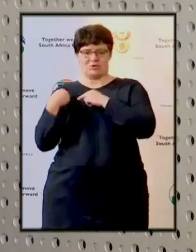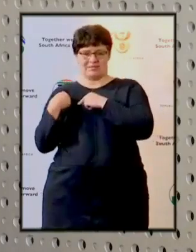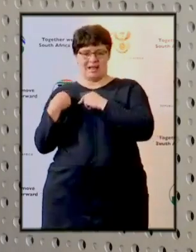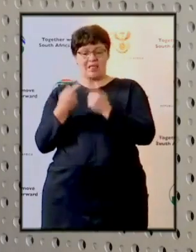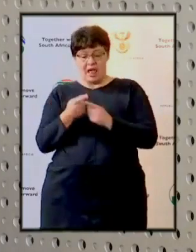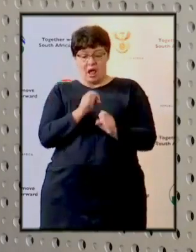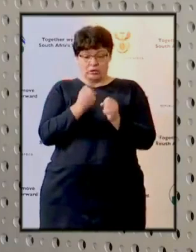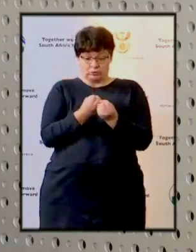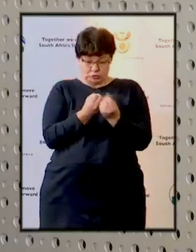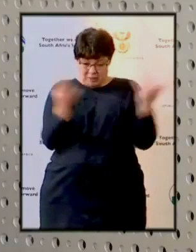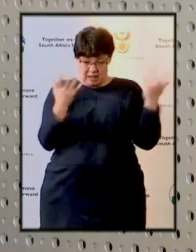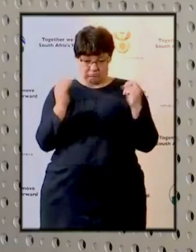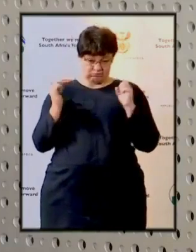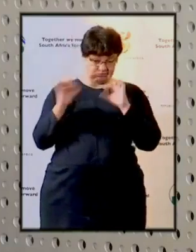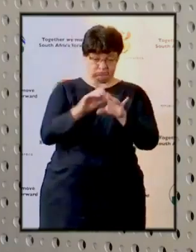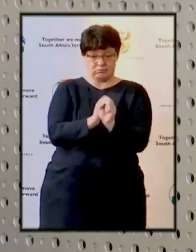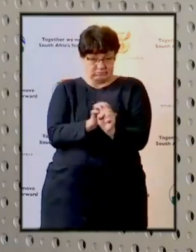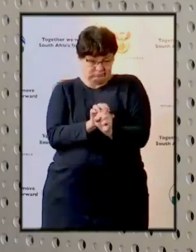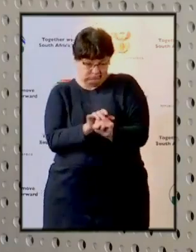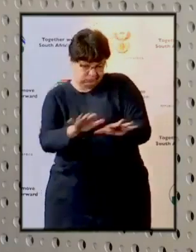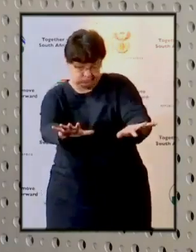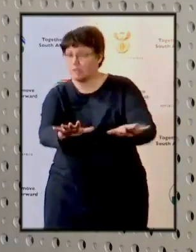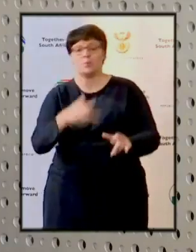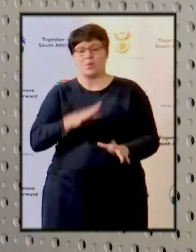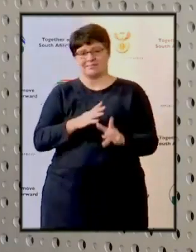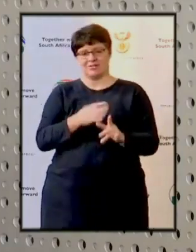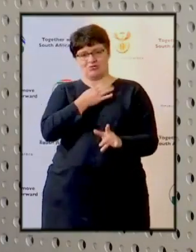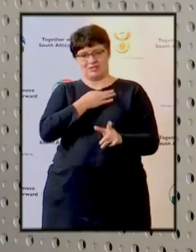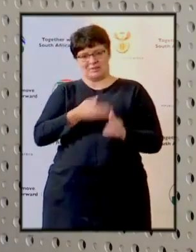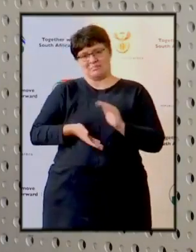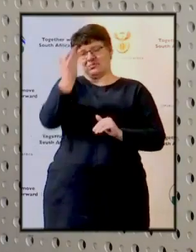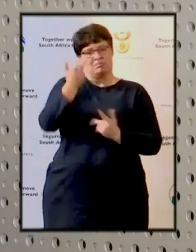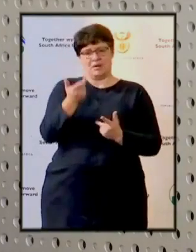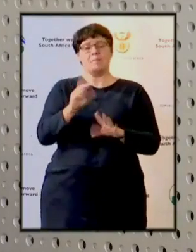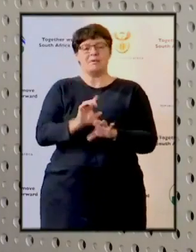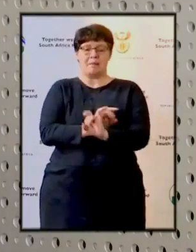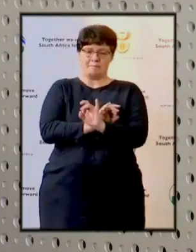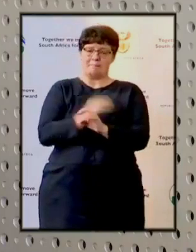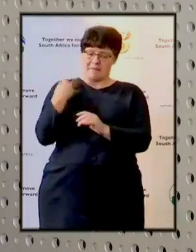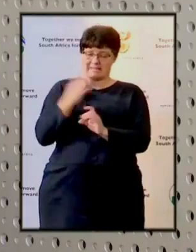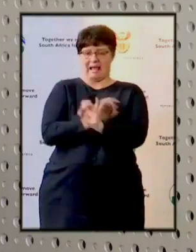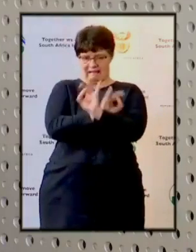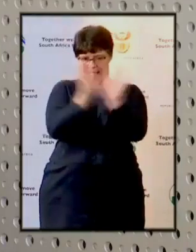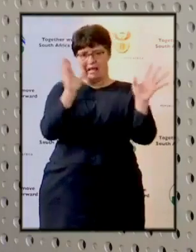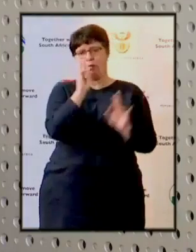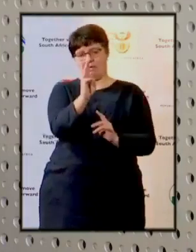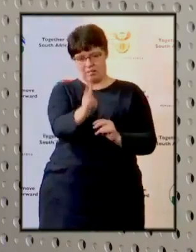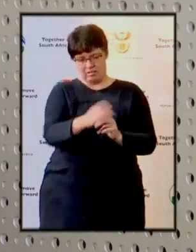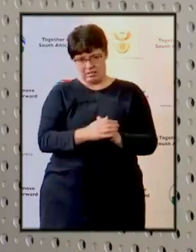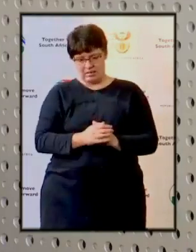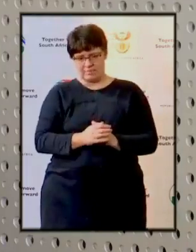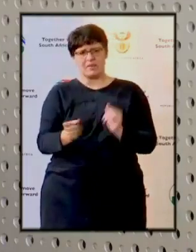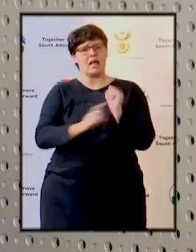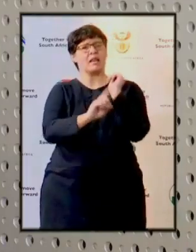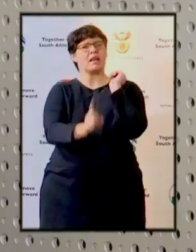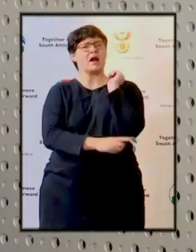health risks. And those matters will be clarified, I think, by ministers. Finally,